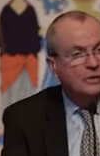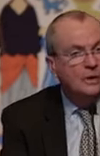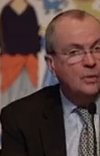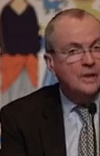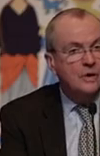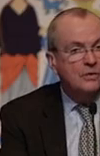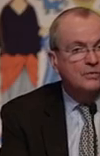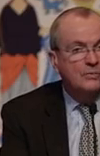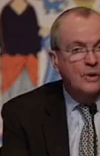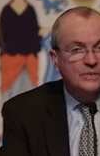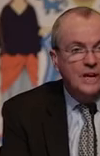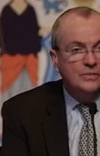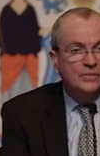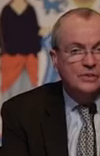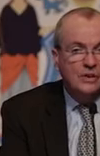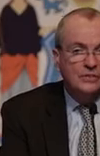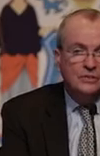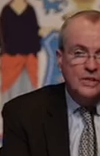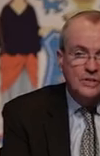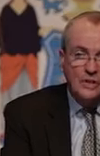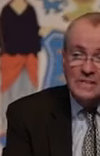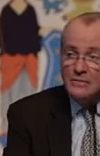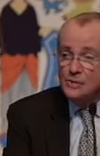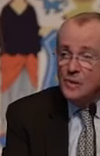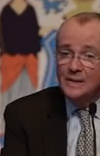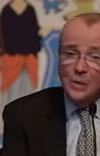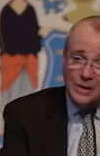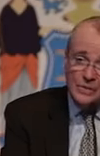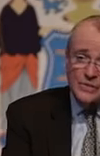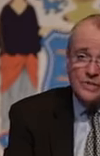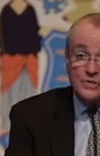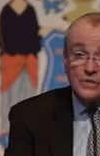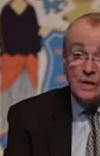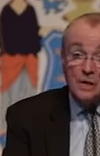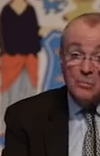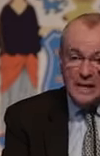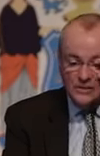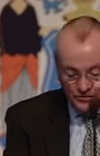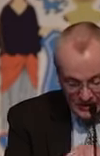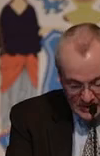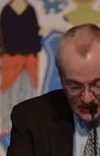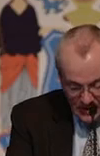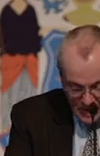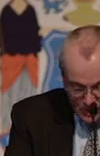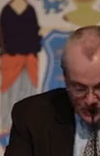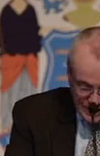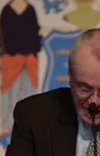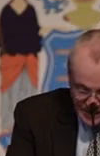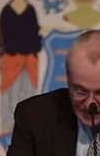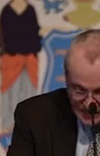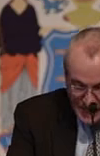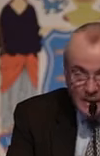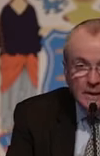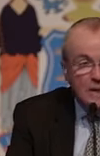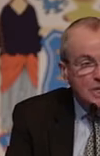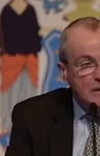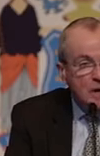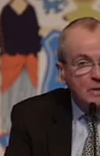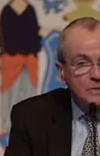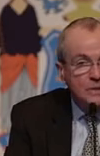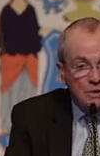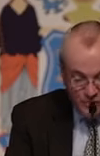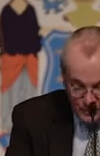who's one of the owners of both the Devils and the Sixers, and as you know, the Devils play in Newark and the Sixers practice and have their headquarters in Camden.